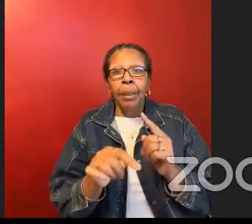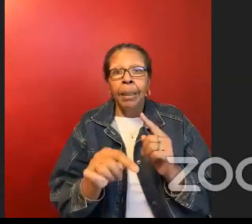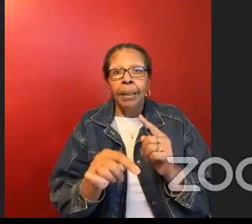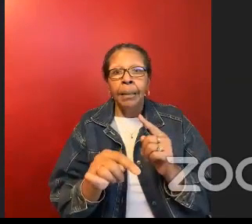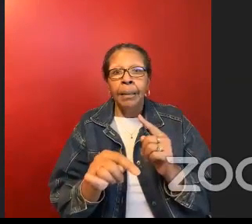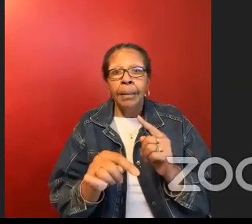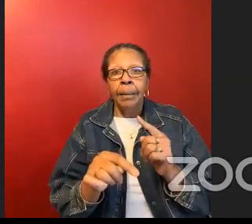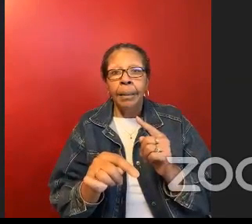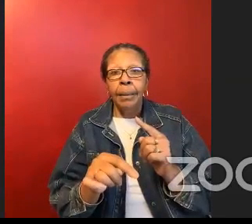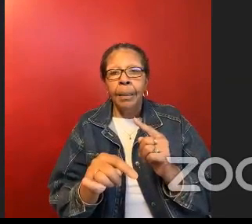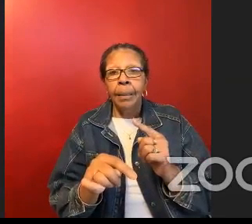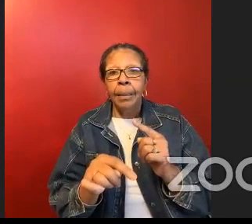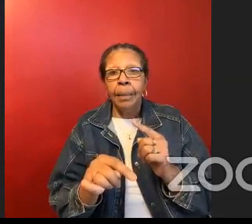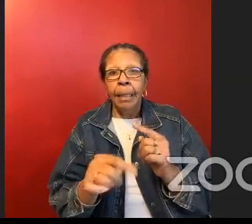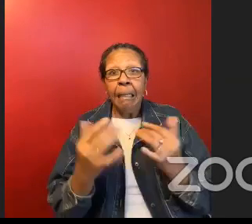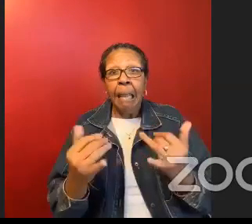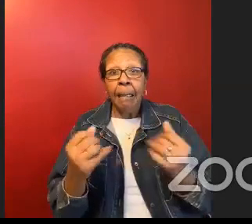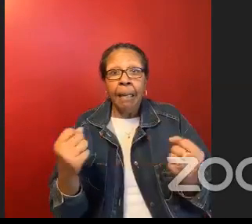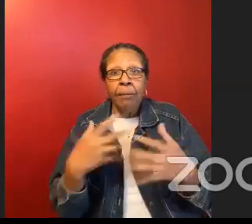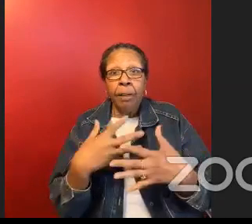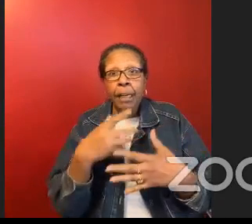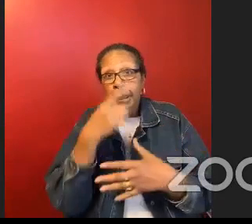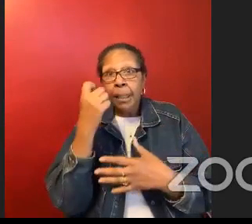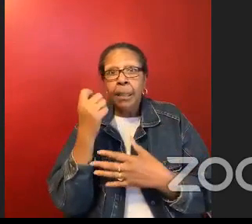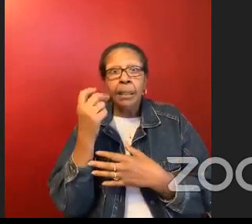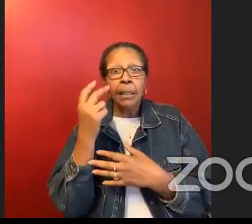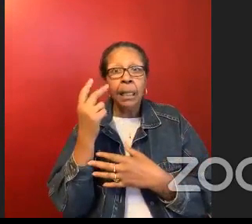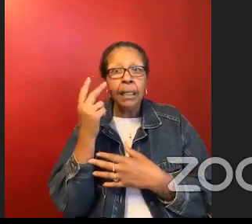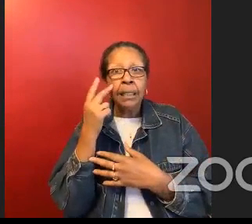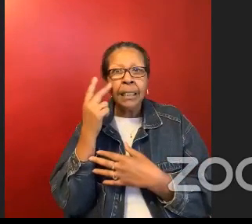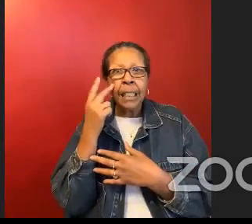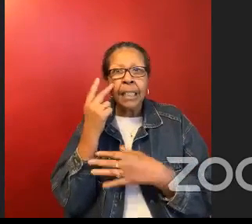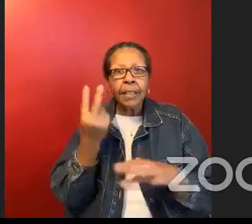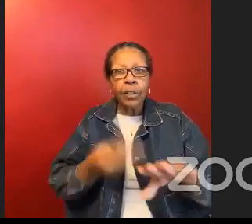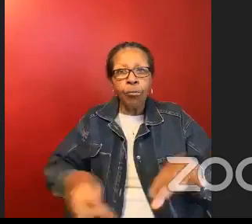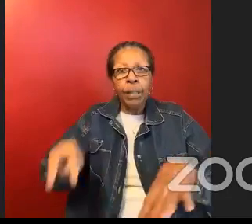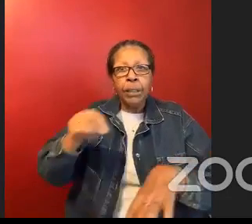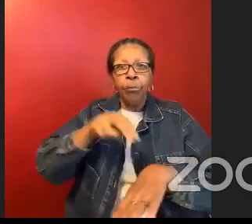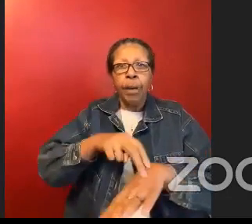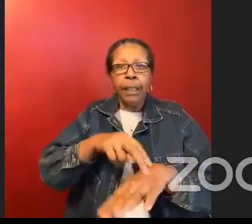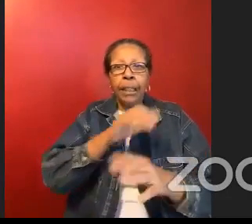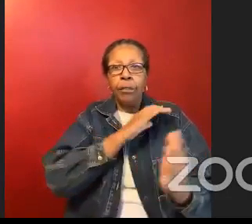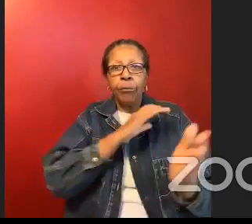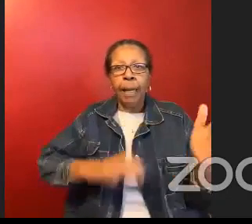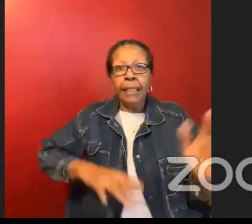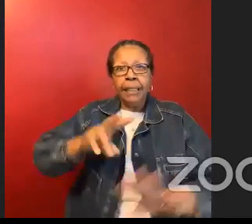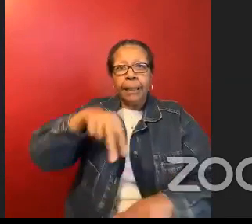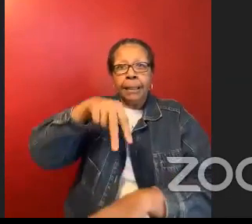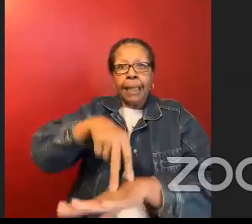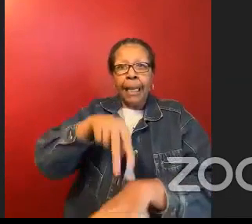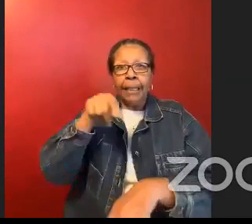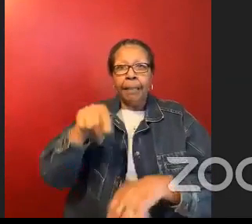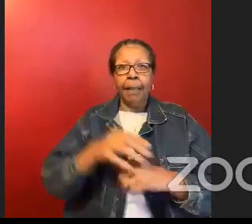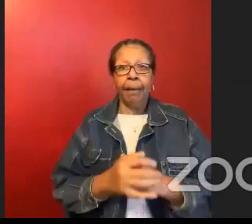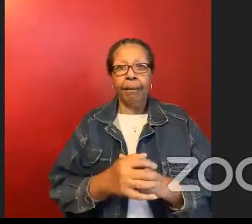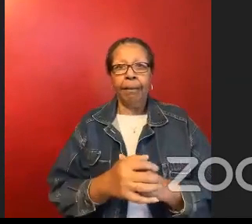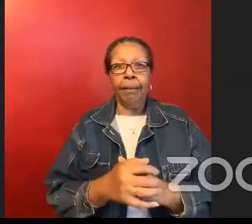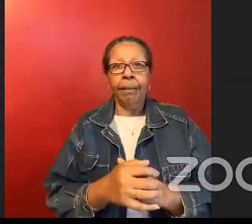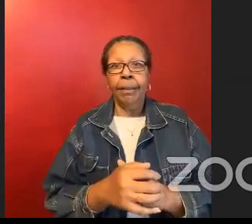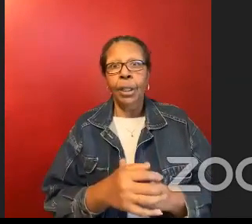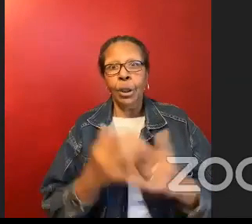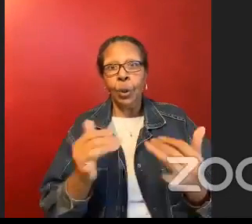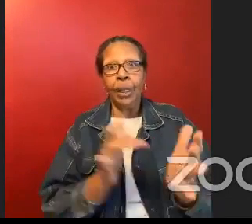happened, and they're freaking out because they see this resurrected Christ before them. So he has to say again to them,